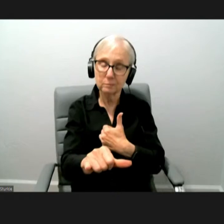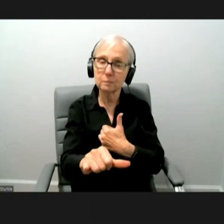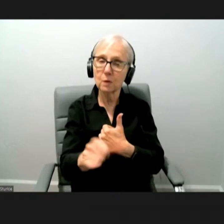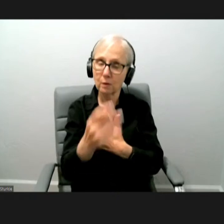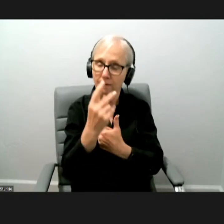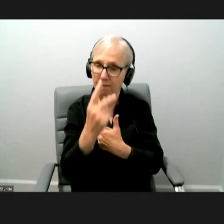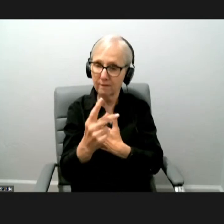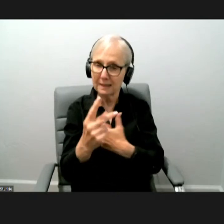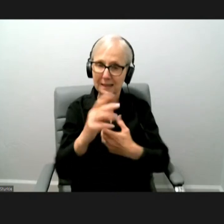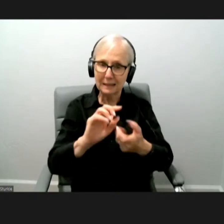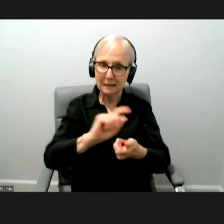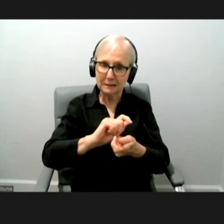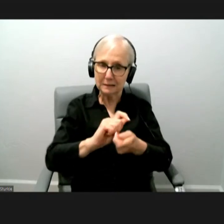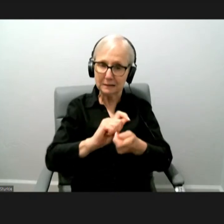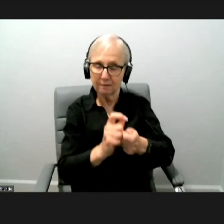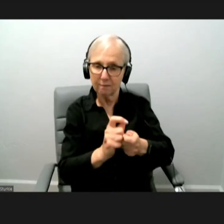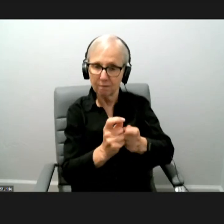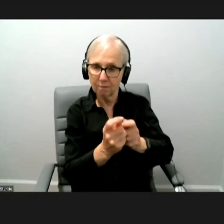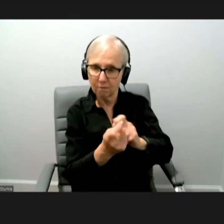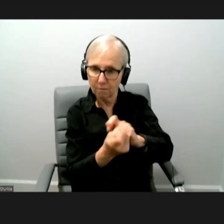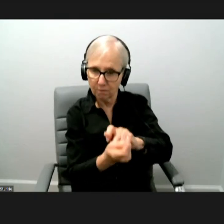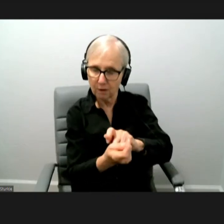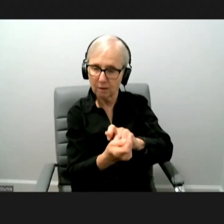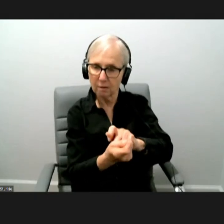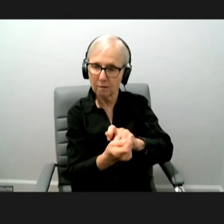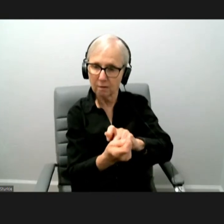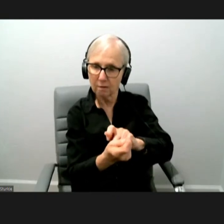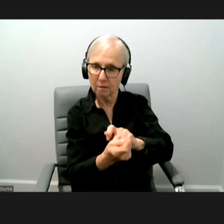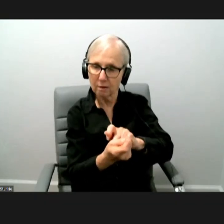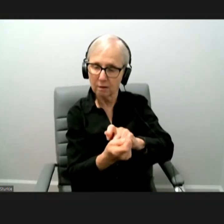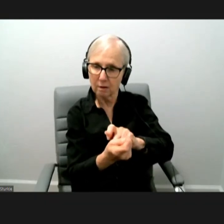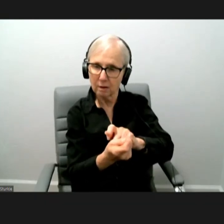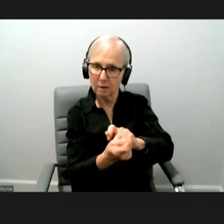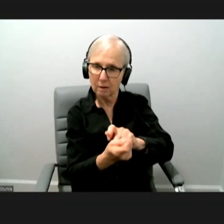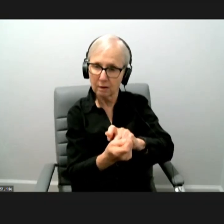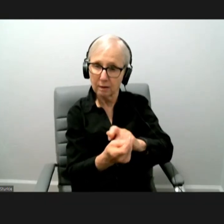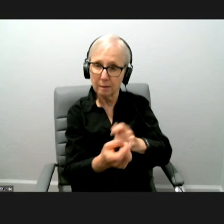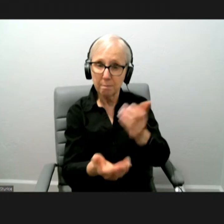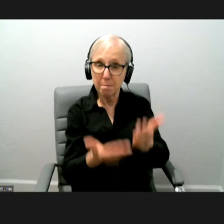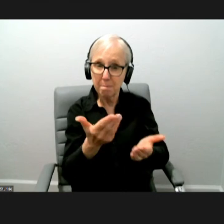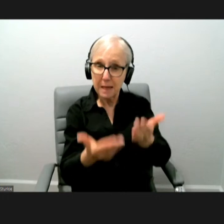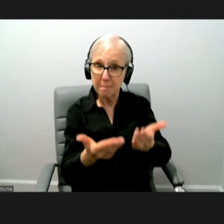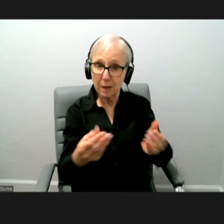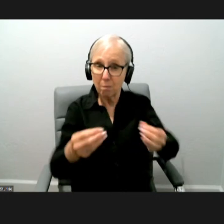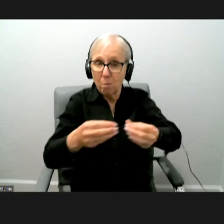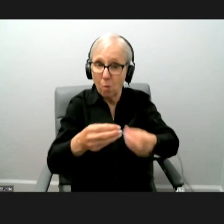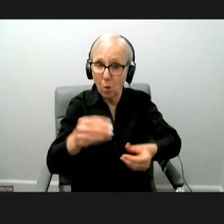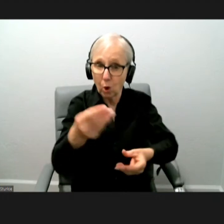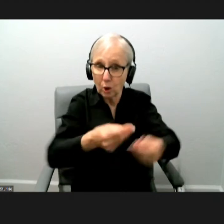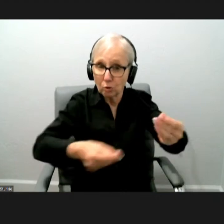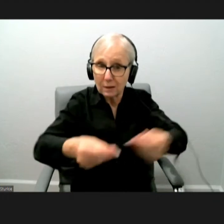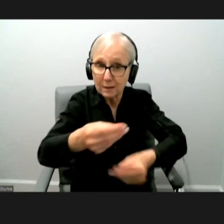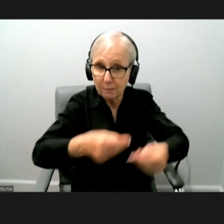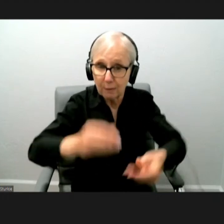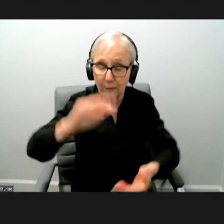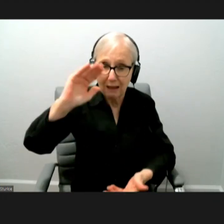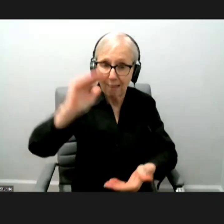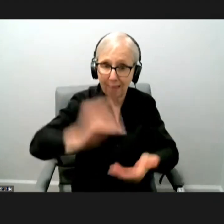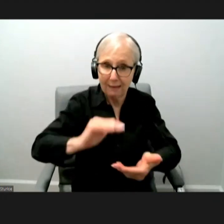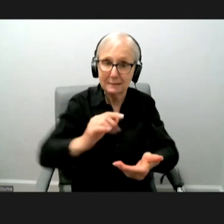generally evolve to something that is, maybe more transmissible, but less severe